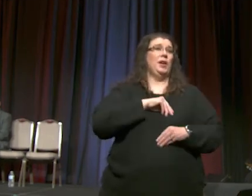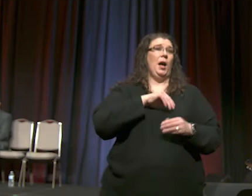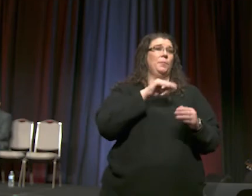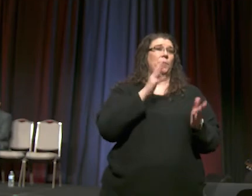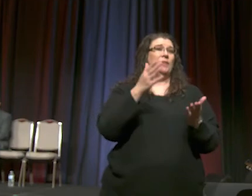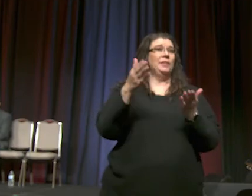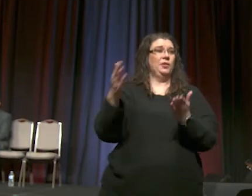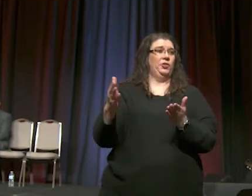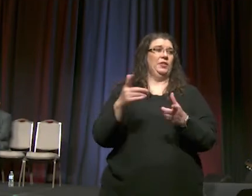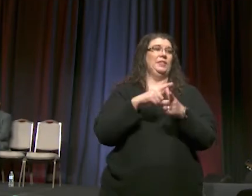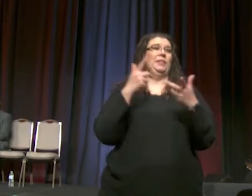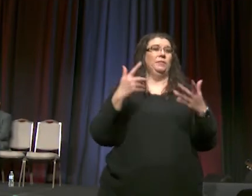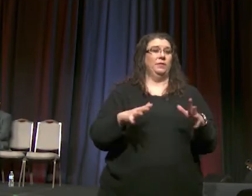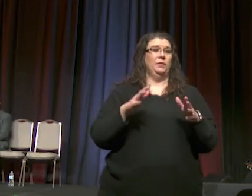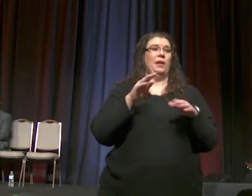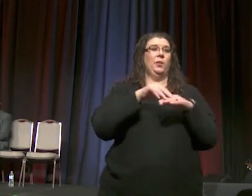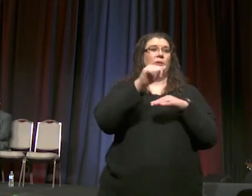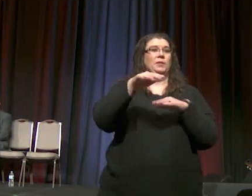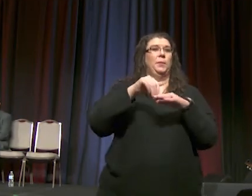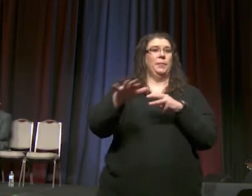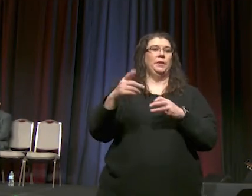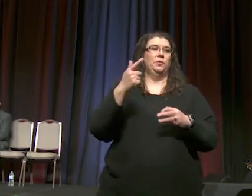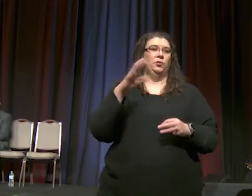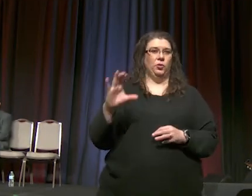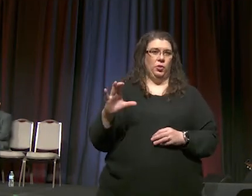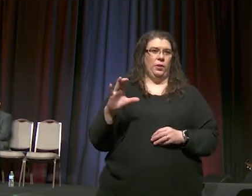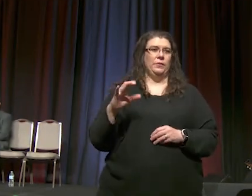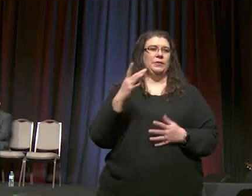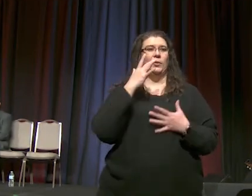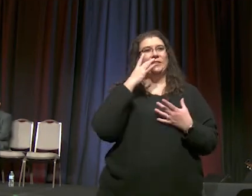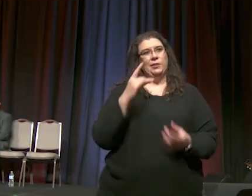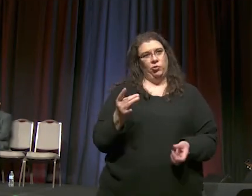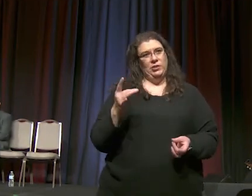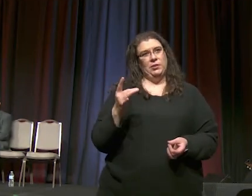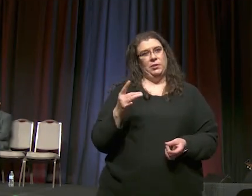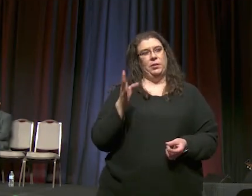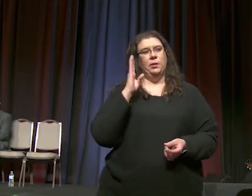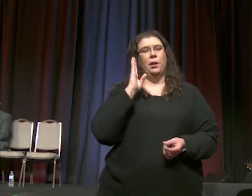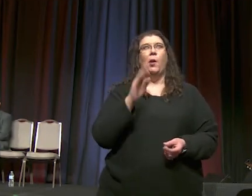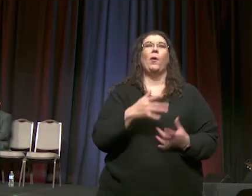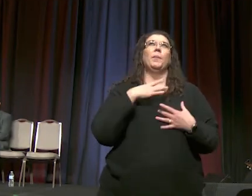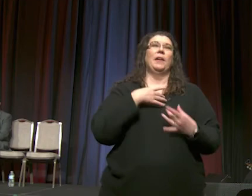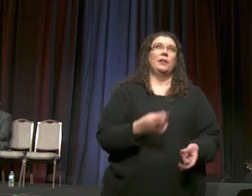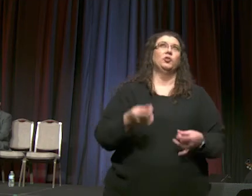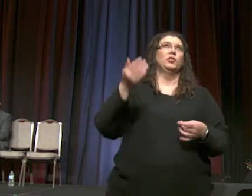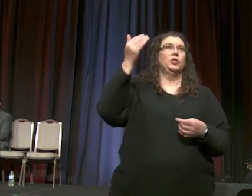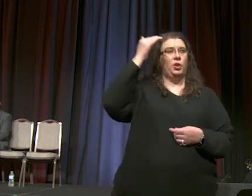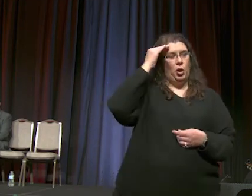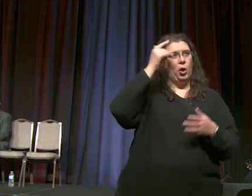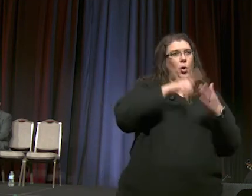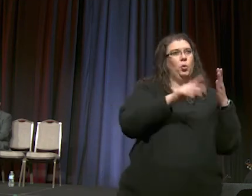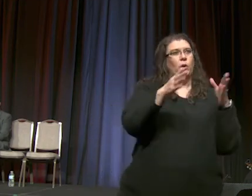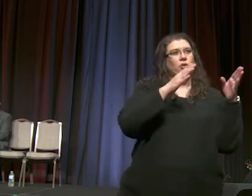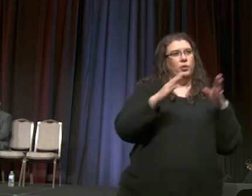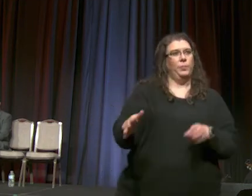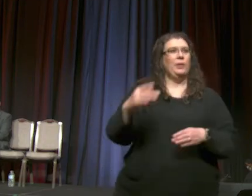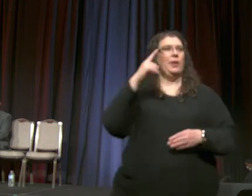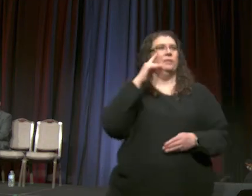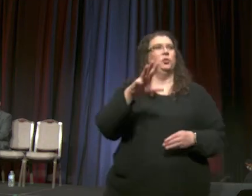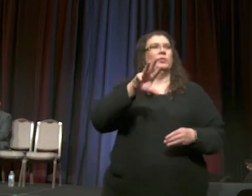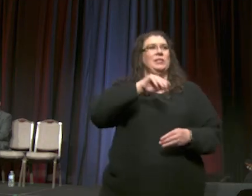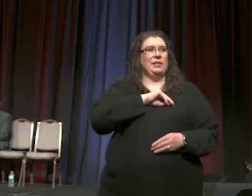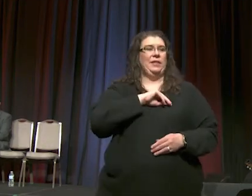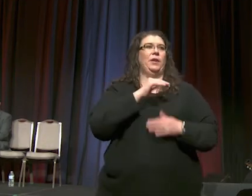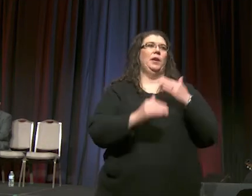would then submit to the General Conference. It's interesting, it would be of interest to know what your plan is for receiving